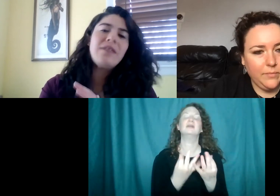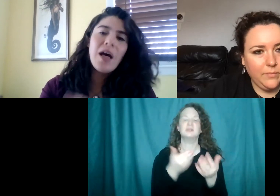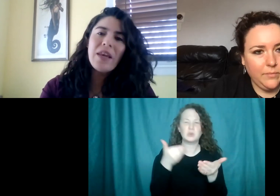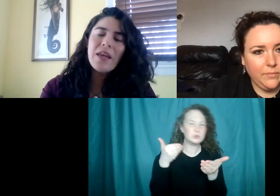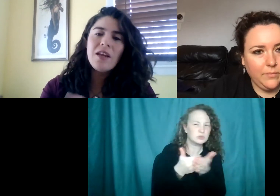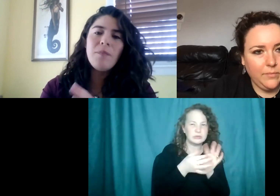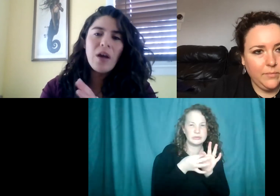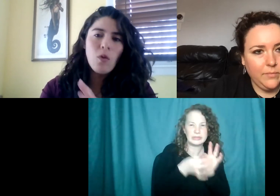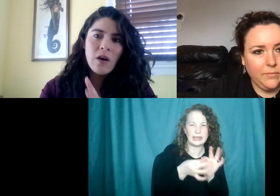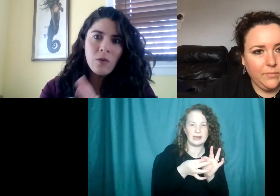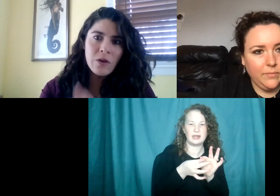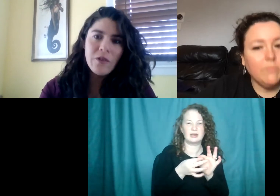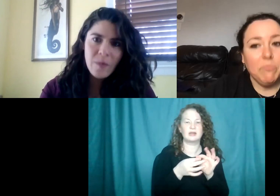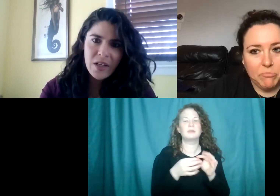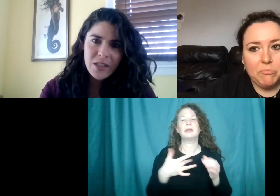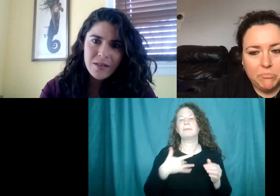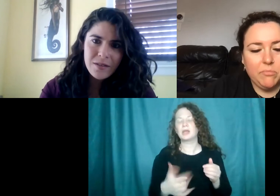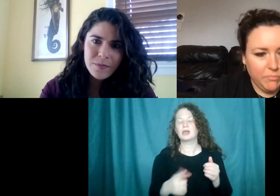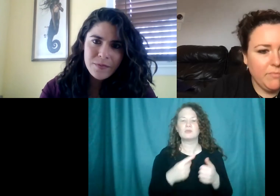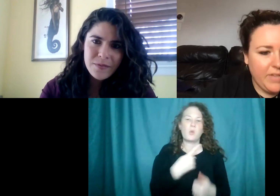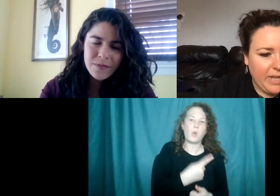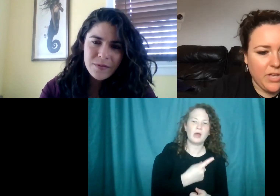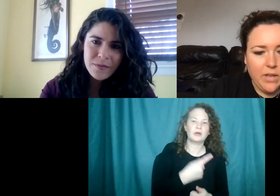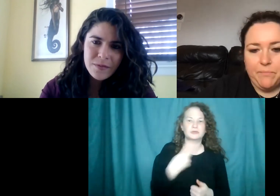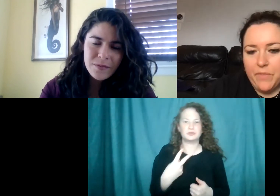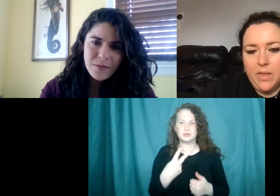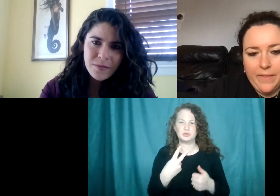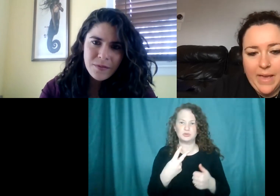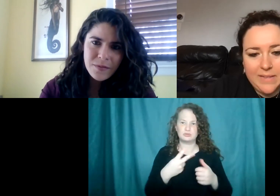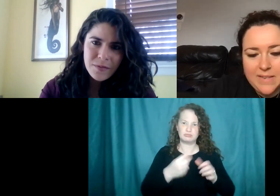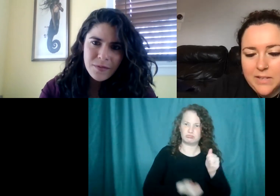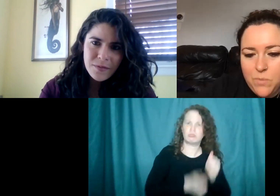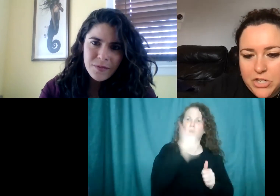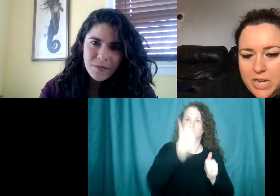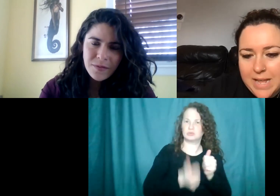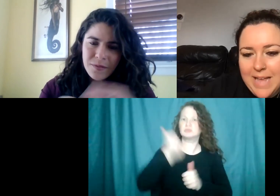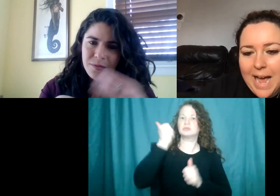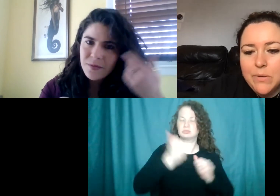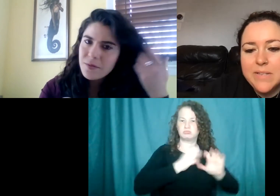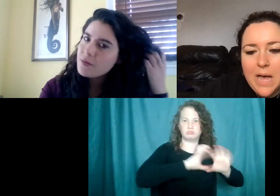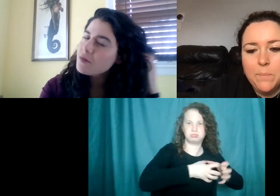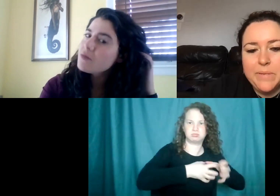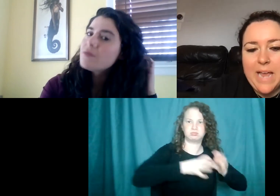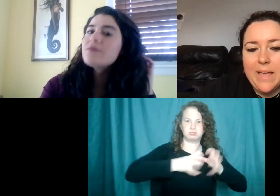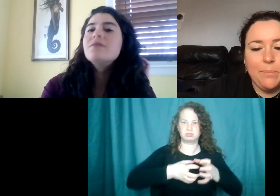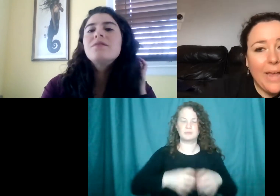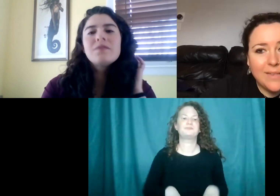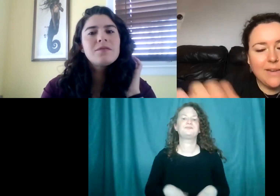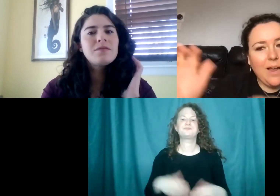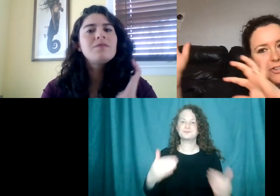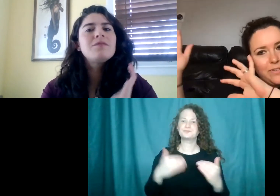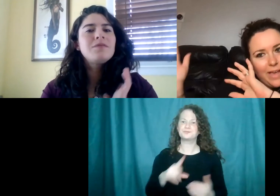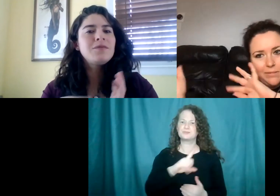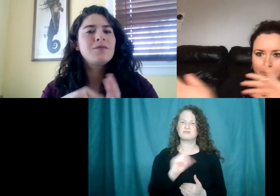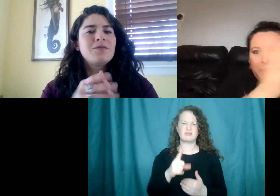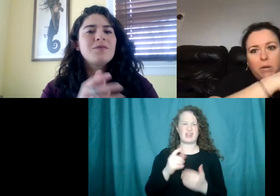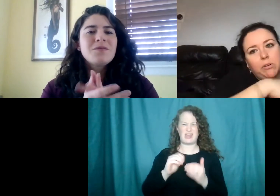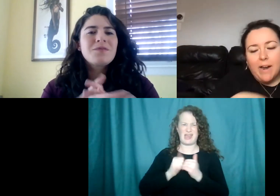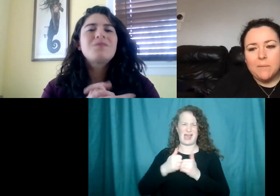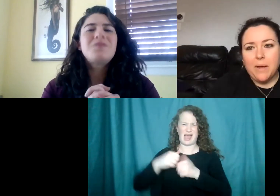but dominated by 1 or 2 species. Sounds good. Thanks. The next question is, how does kelp stay in place and not just